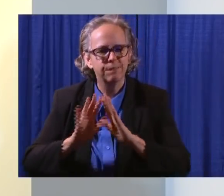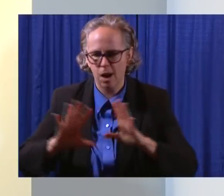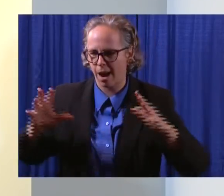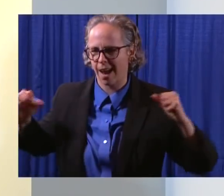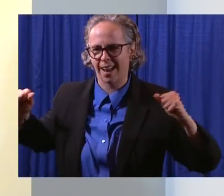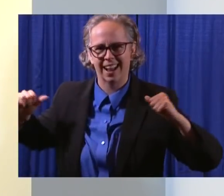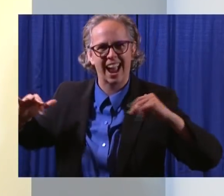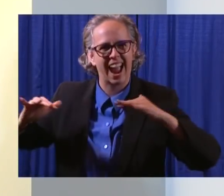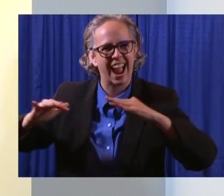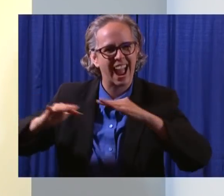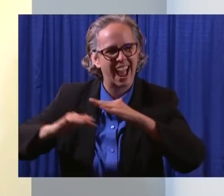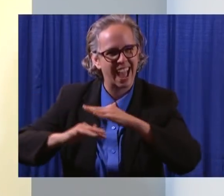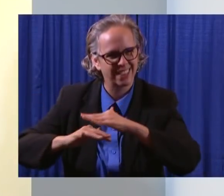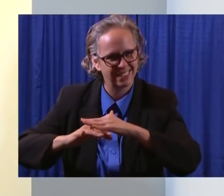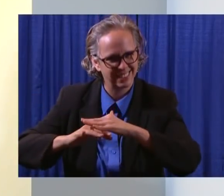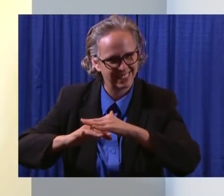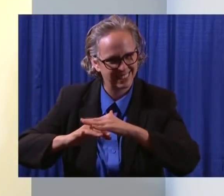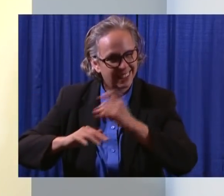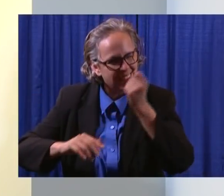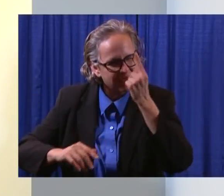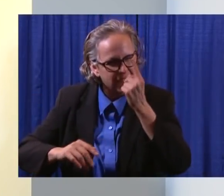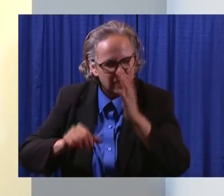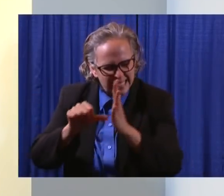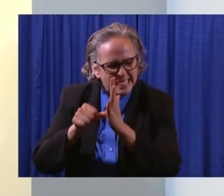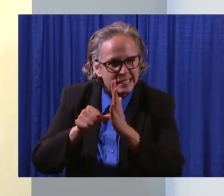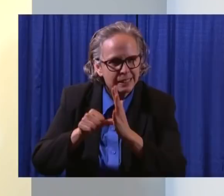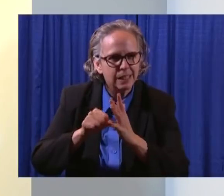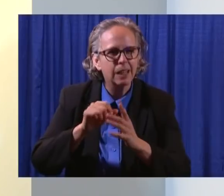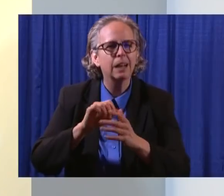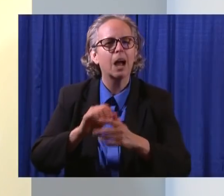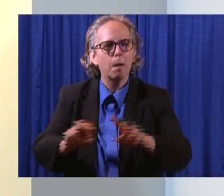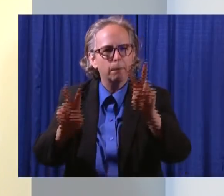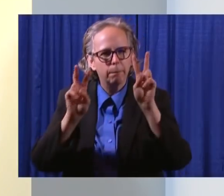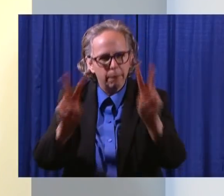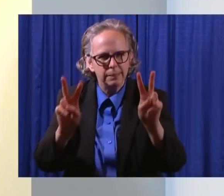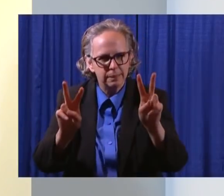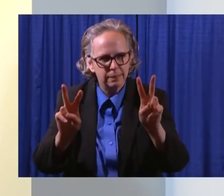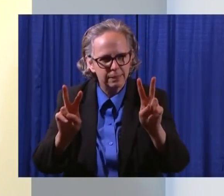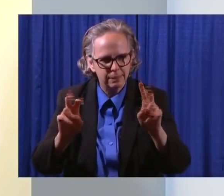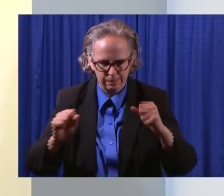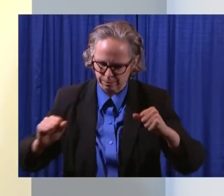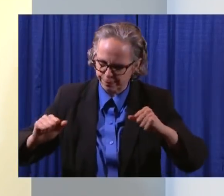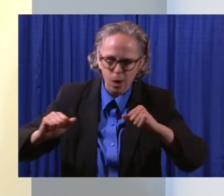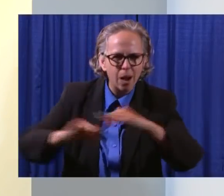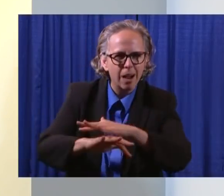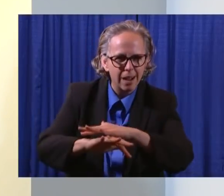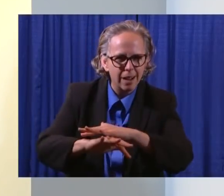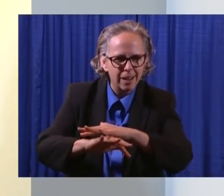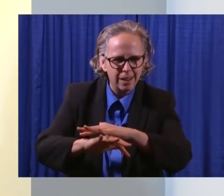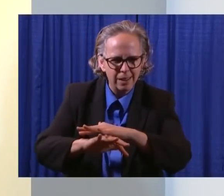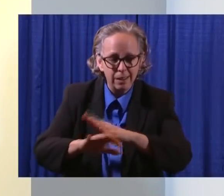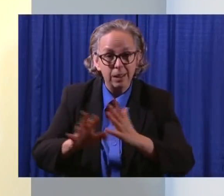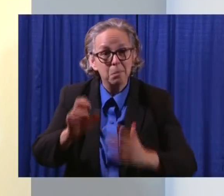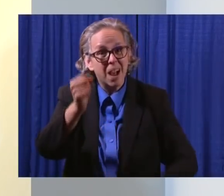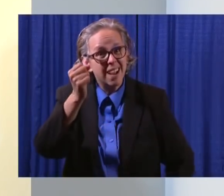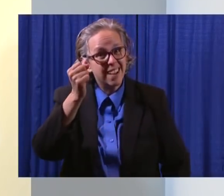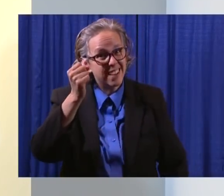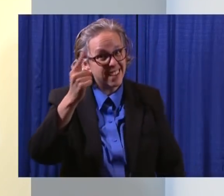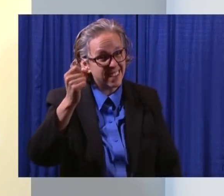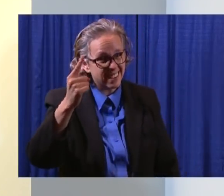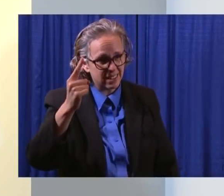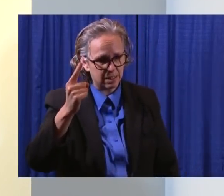about conditions and policies and injustices, but we also need to respect each other while